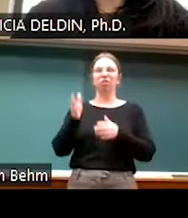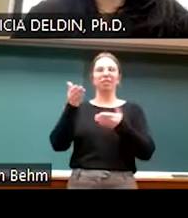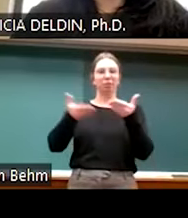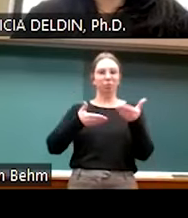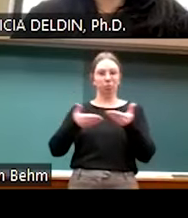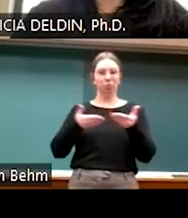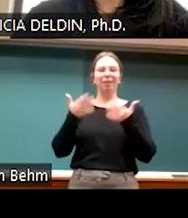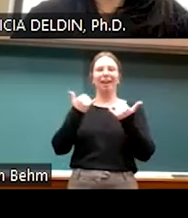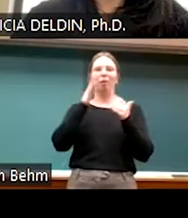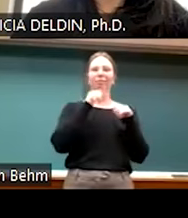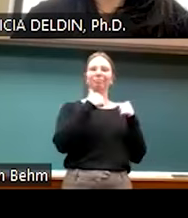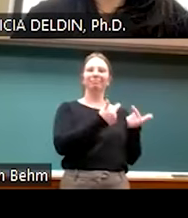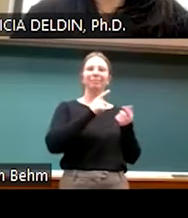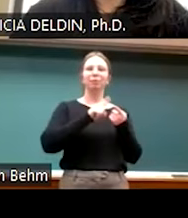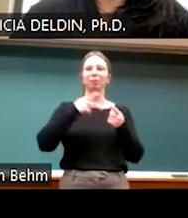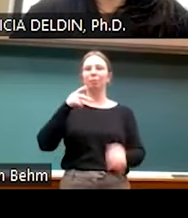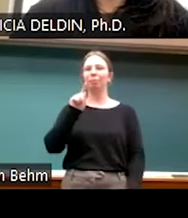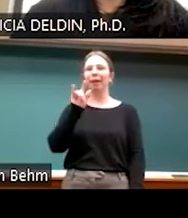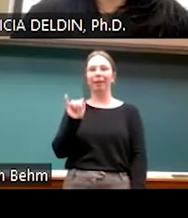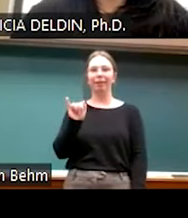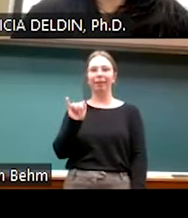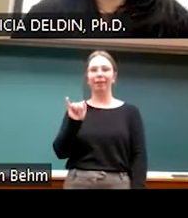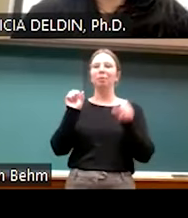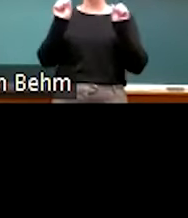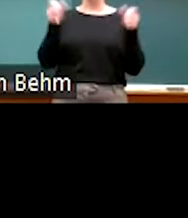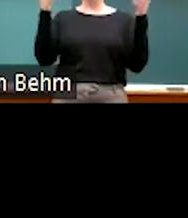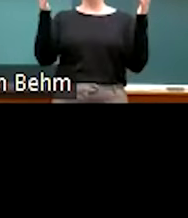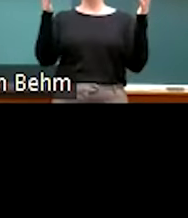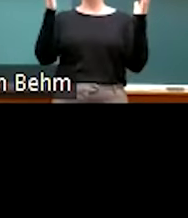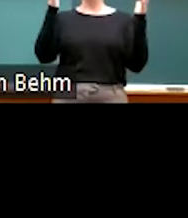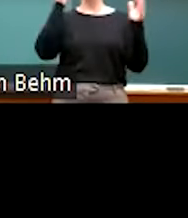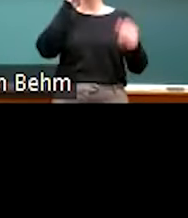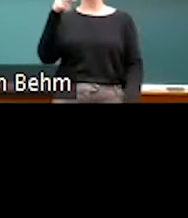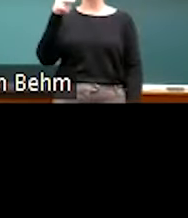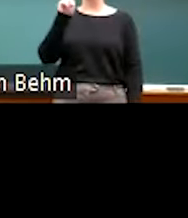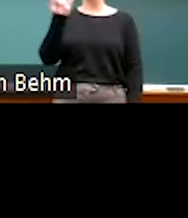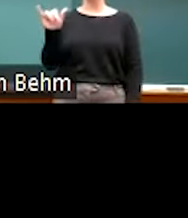turn it over to Patty, and let's give her a warm welcome.